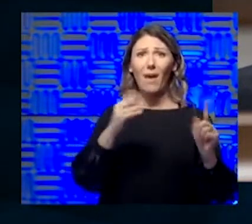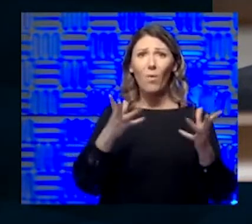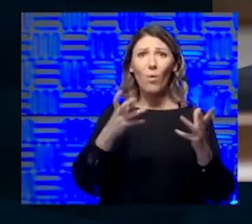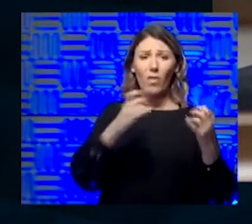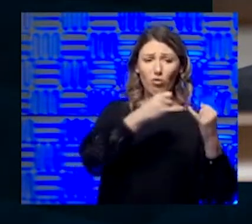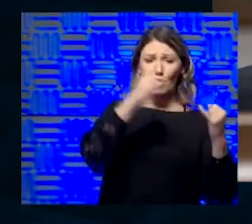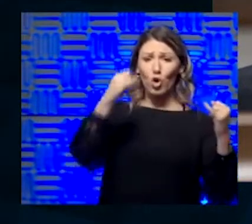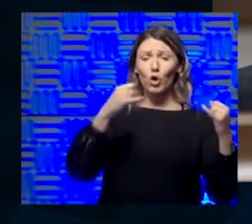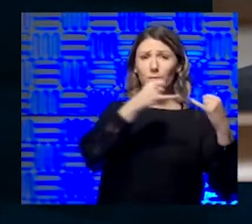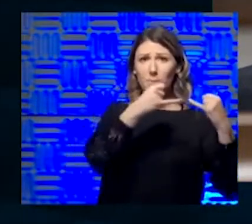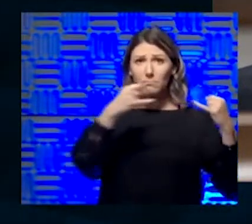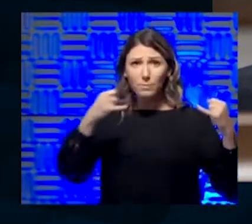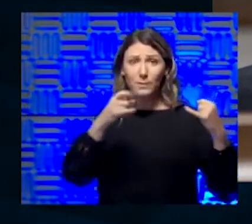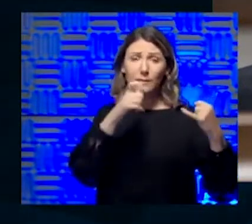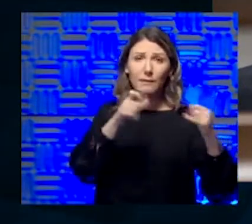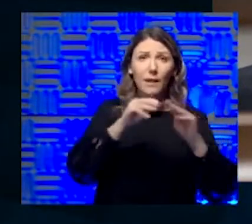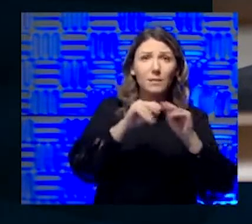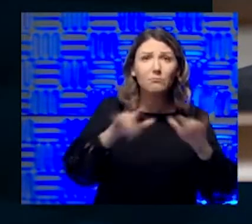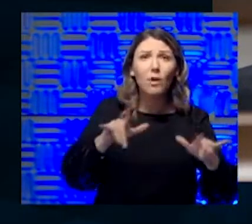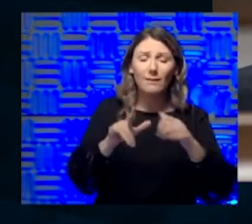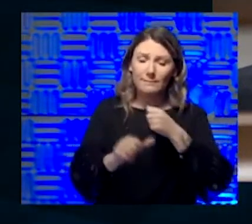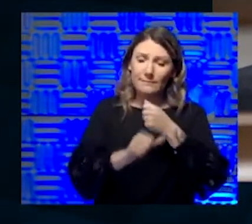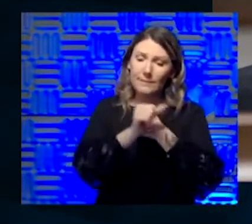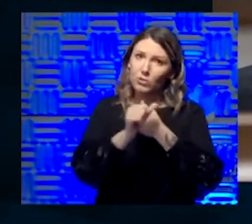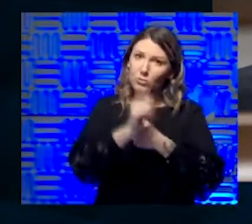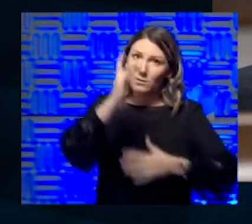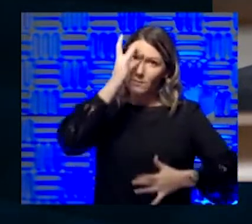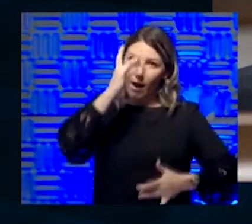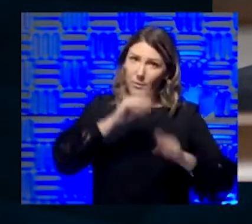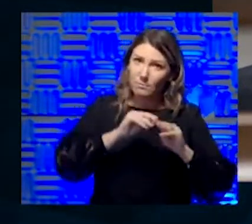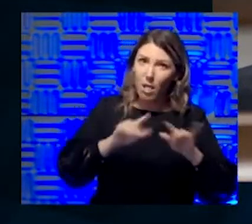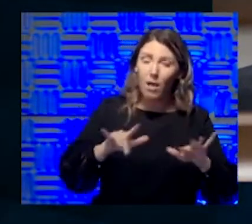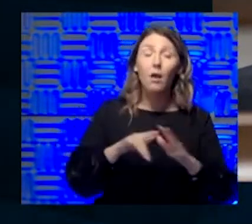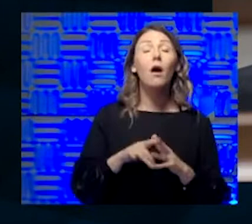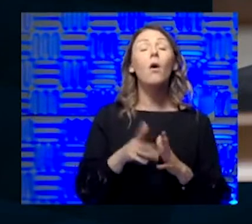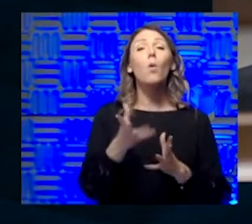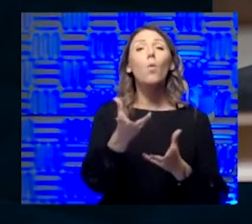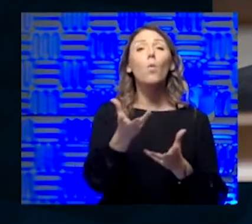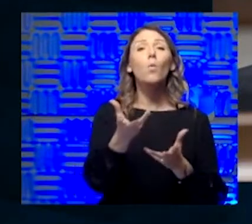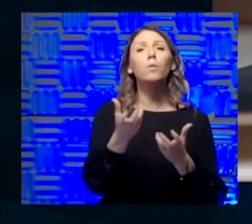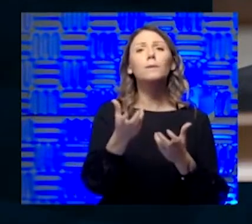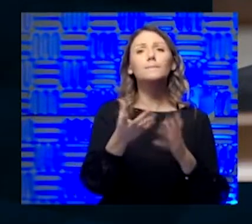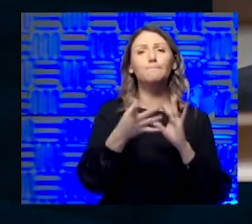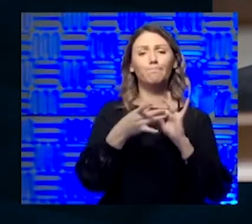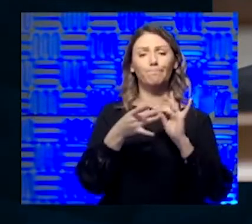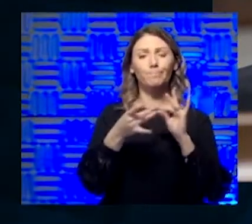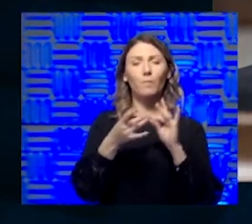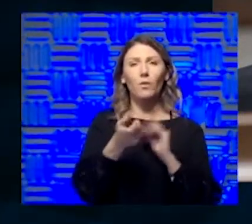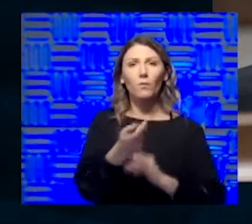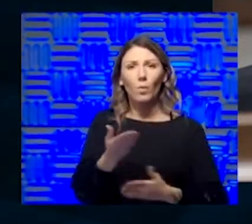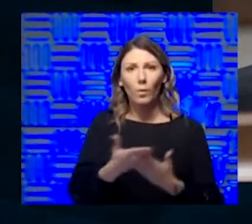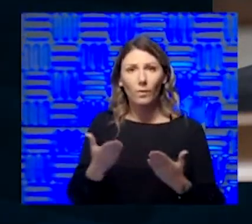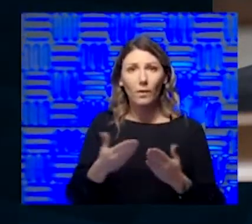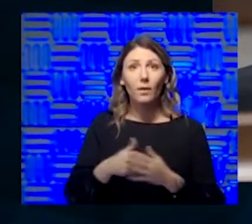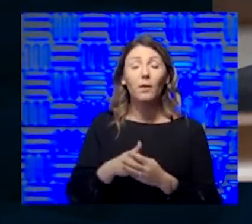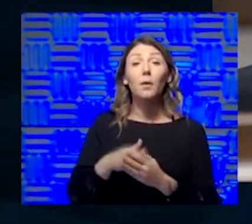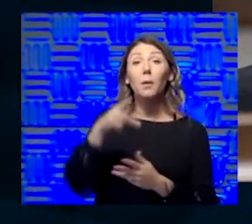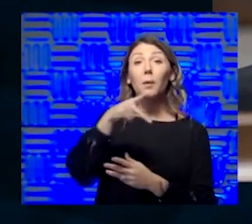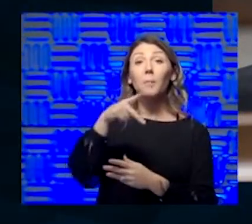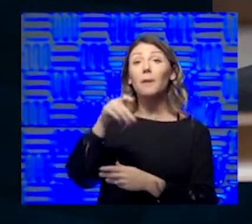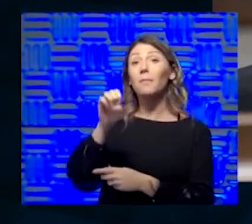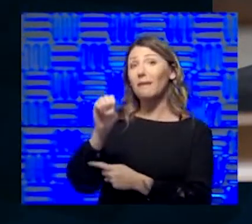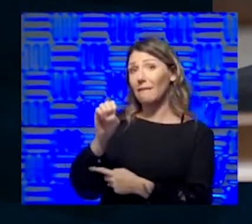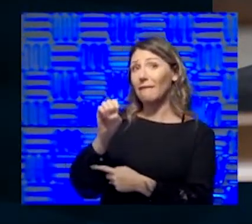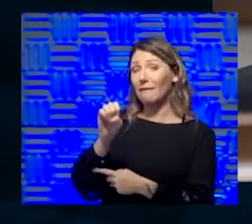and we're not spreading a dangerous virus. I do have a couple of things to talk about. PPP continues